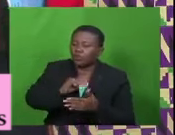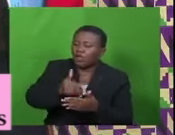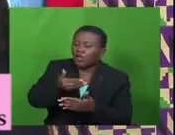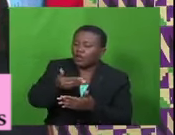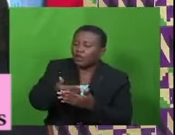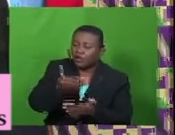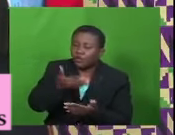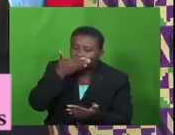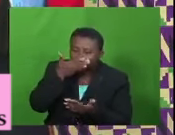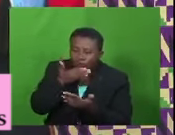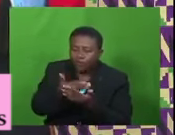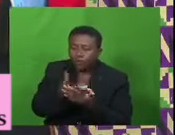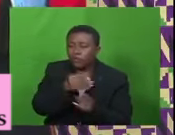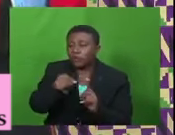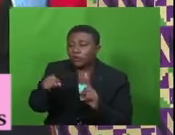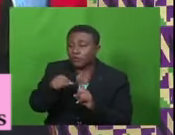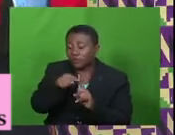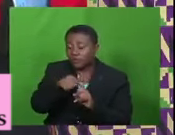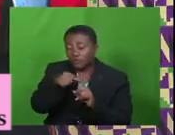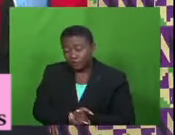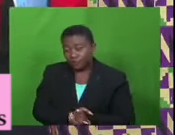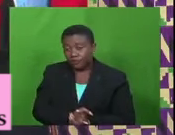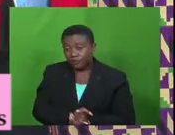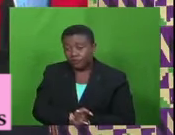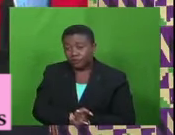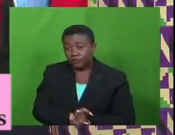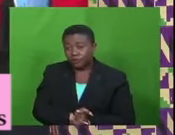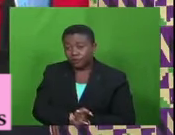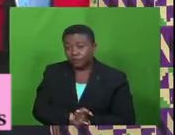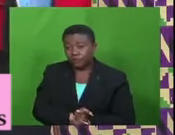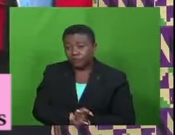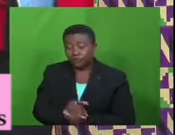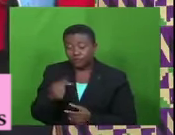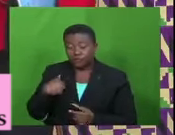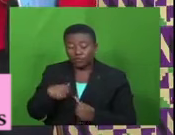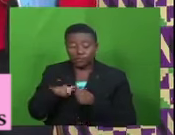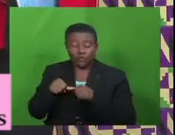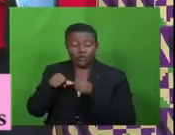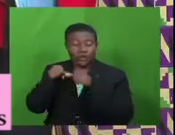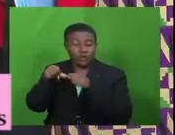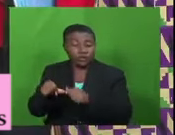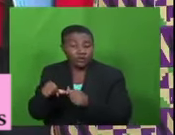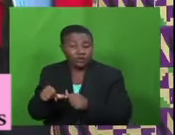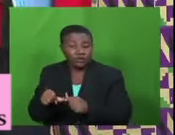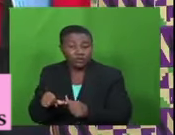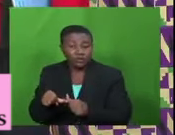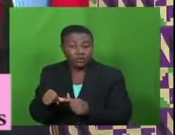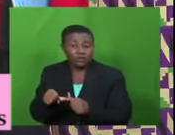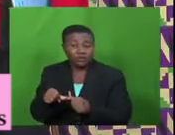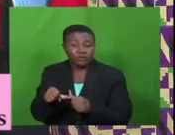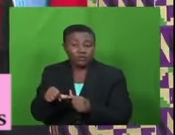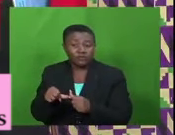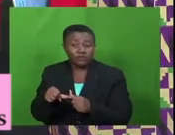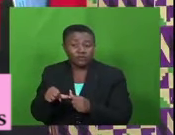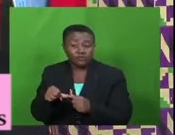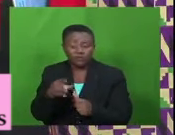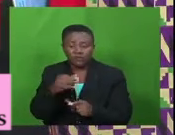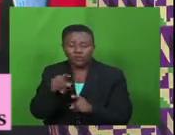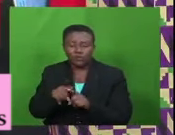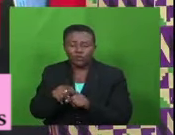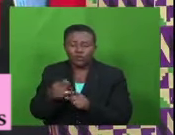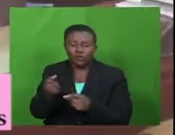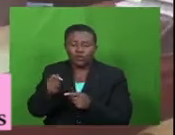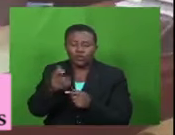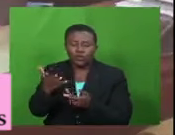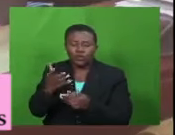deadline for going to the fund. We will remain resolute in our vision to restore macroeconomic